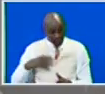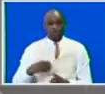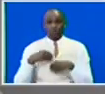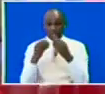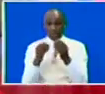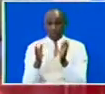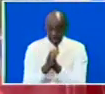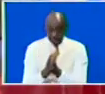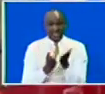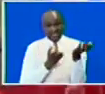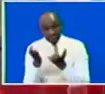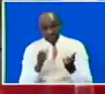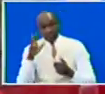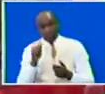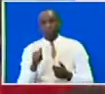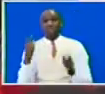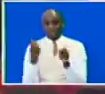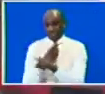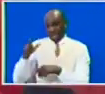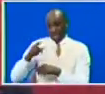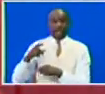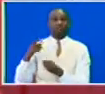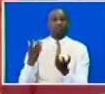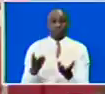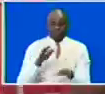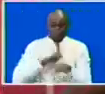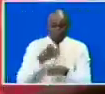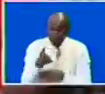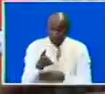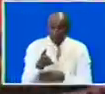last-mile services to and from the various destinations along the route, besides launching an